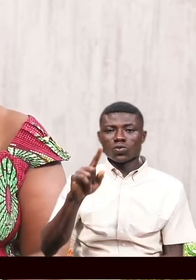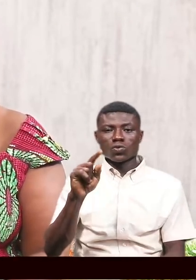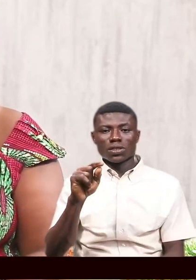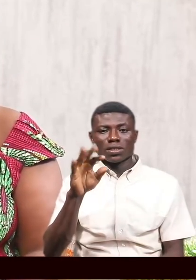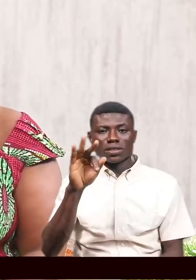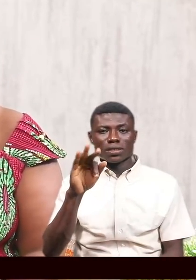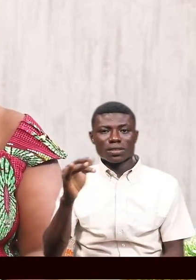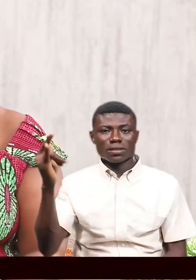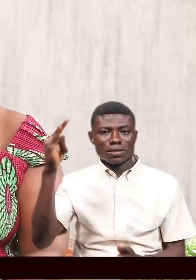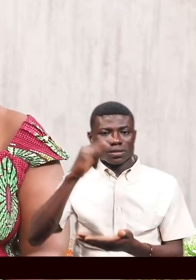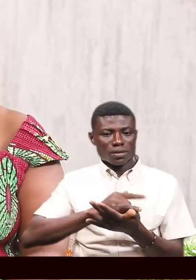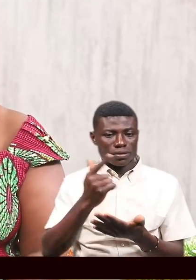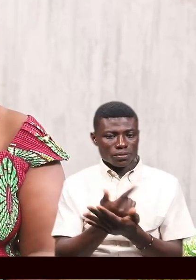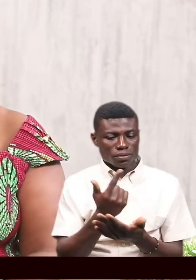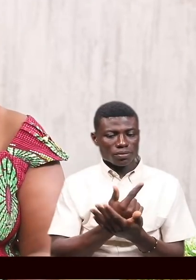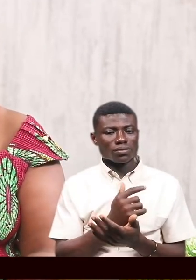2019 oba Ghana.